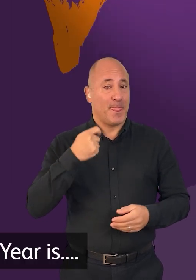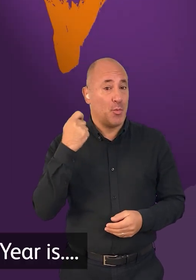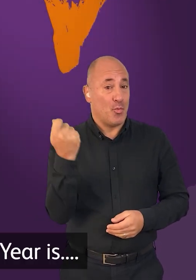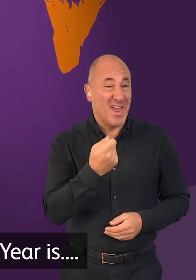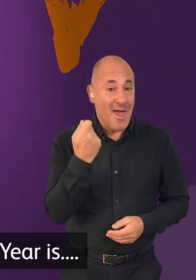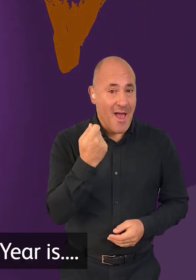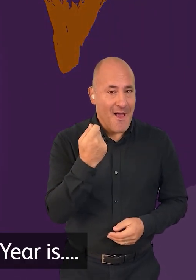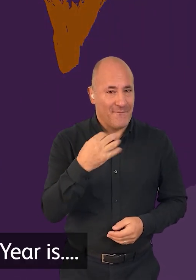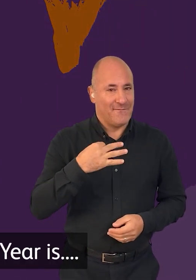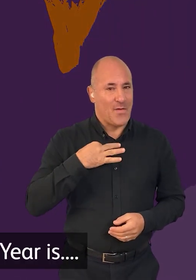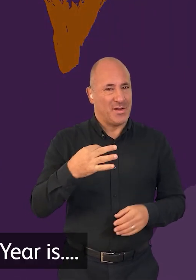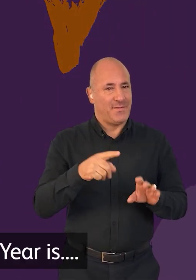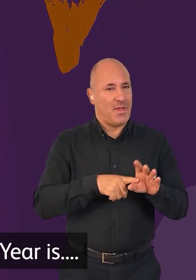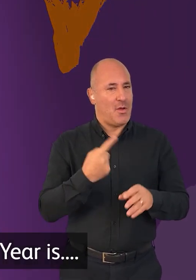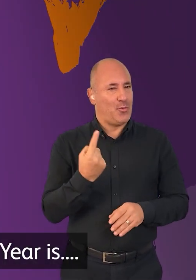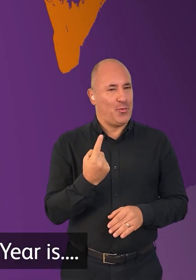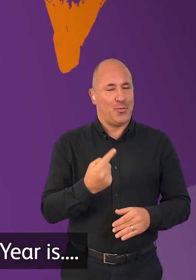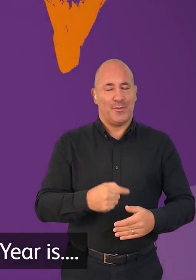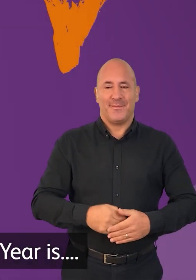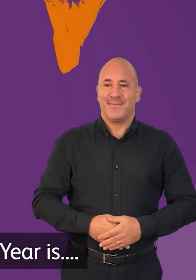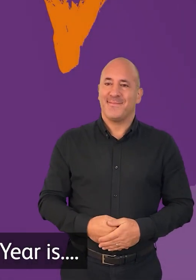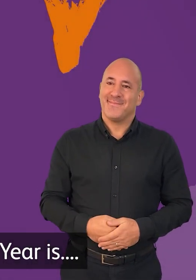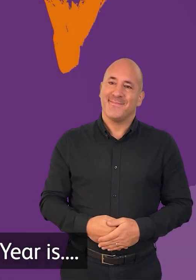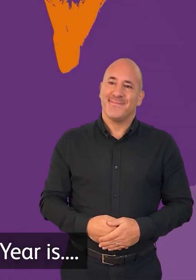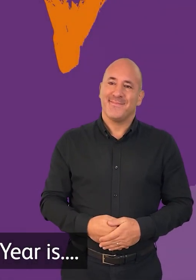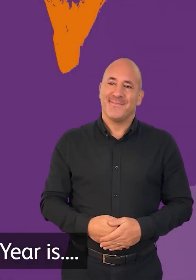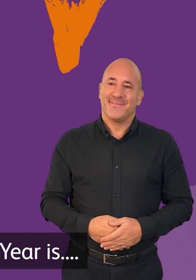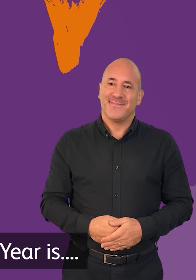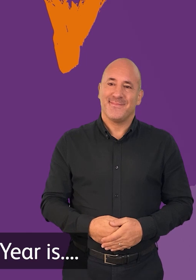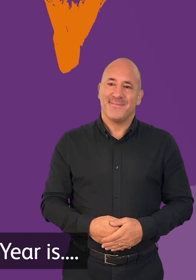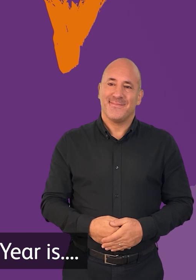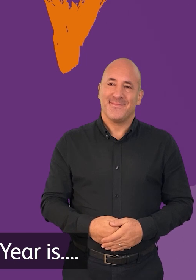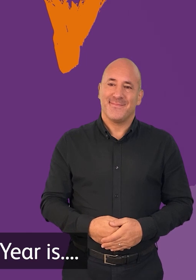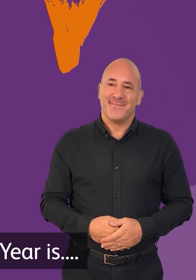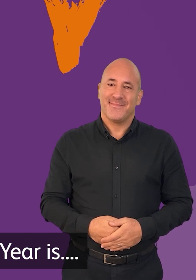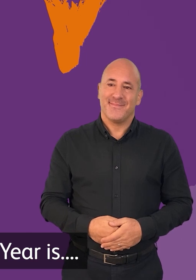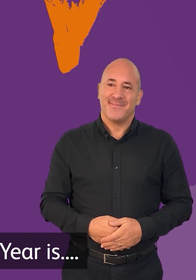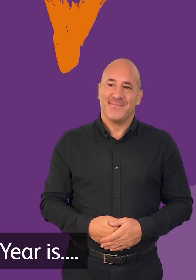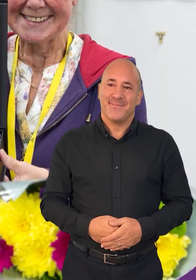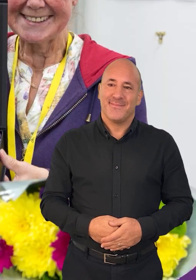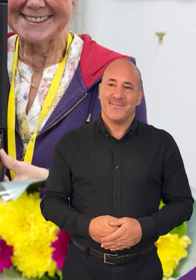And the winner of Volunteer of the Year is